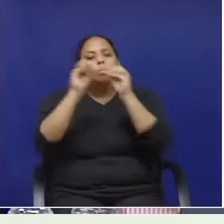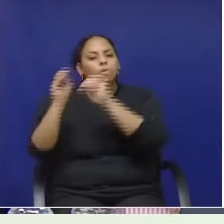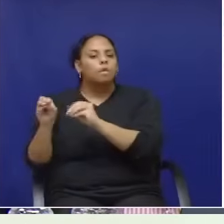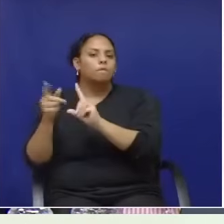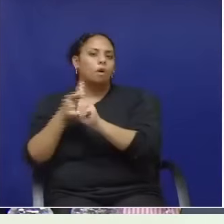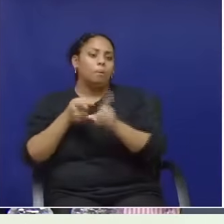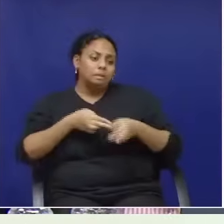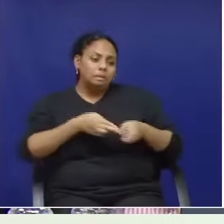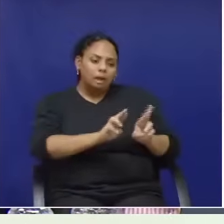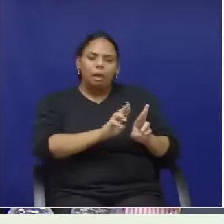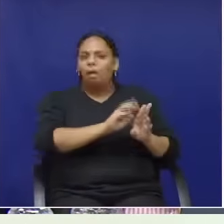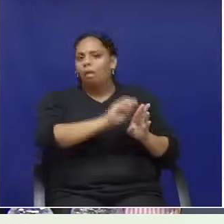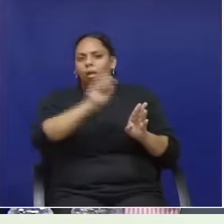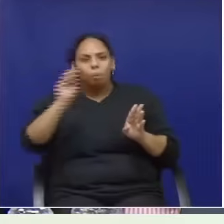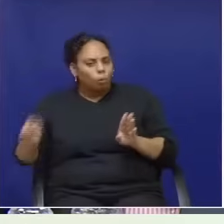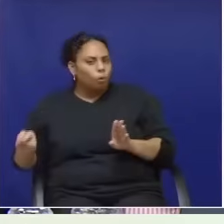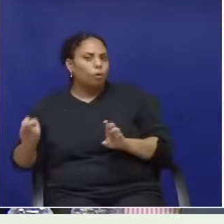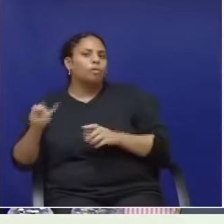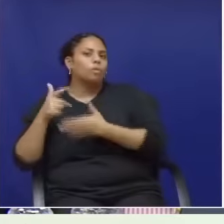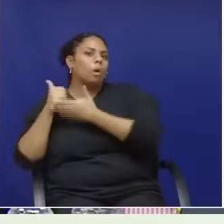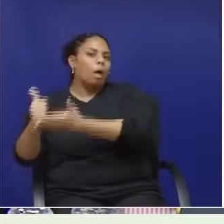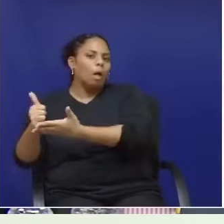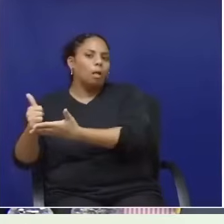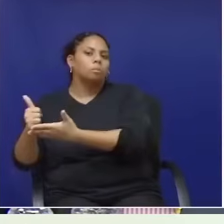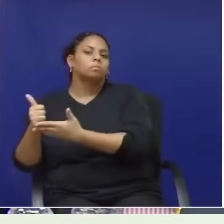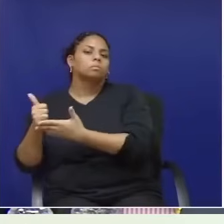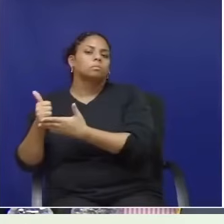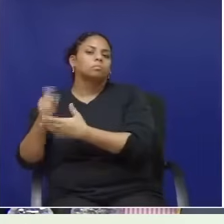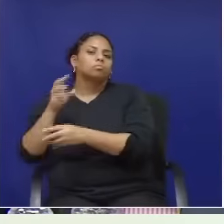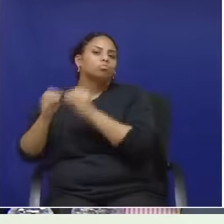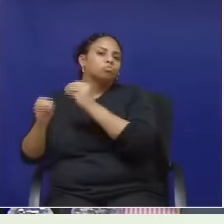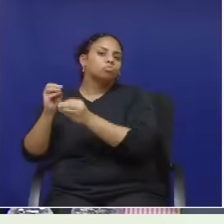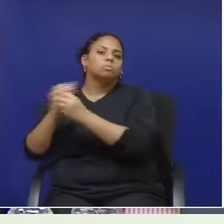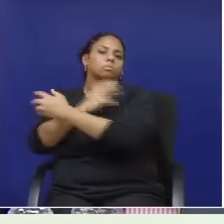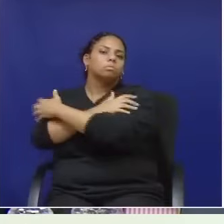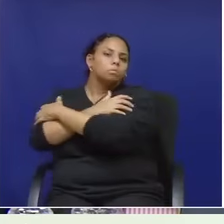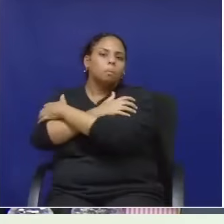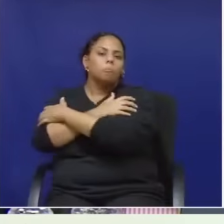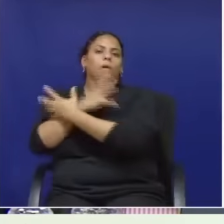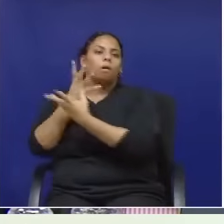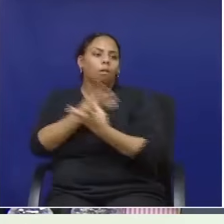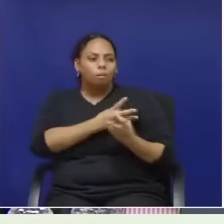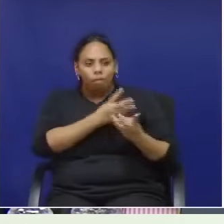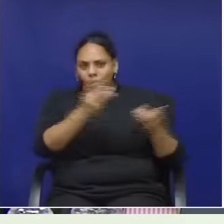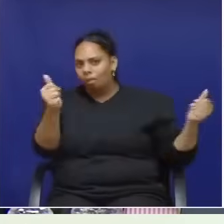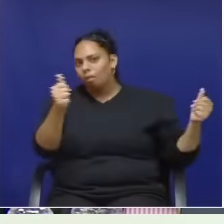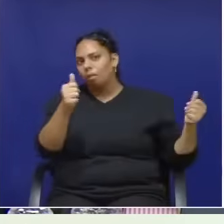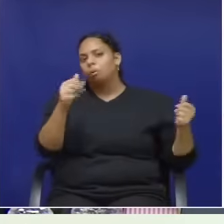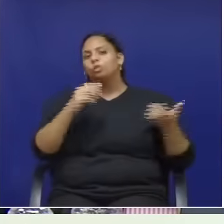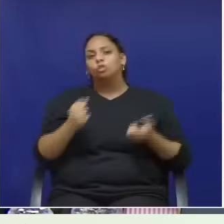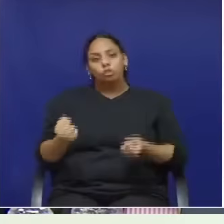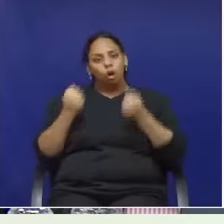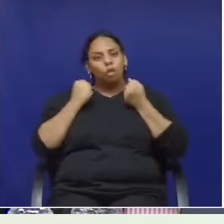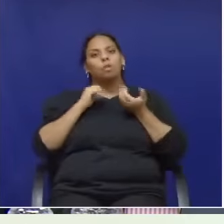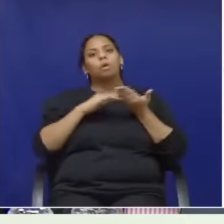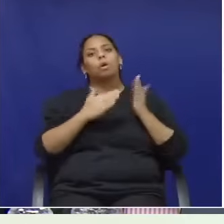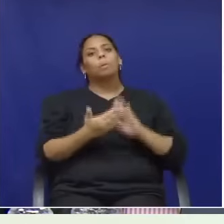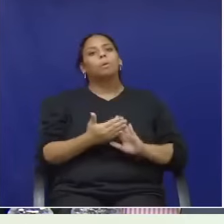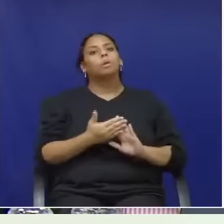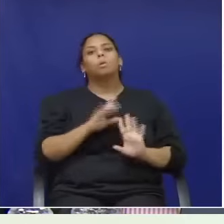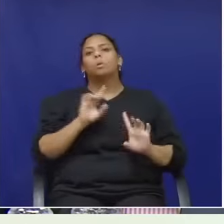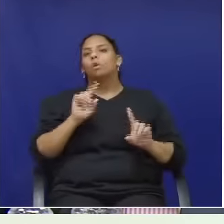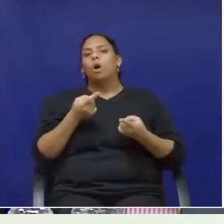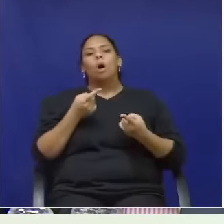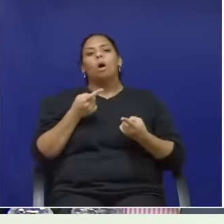therefore the issue of vulnerability will cease to exist, and we'll have stronger communities that cannot